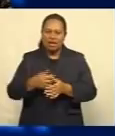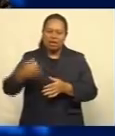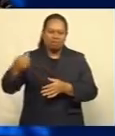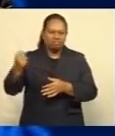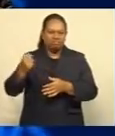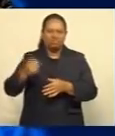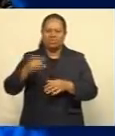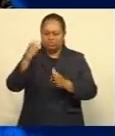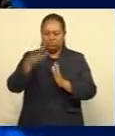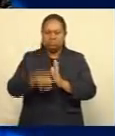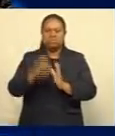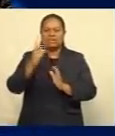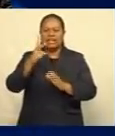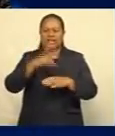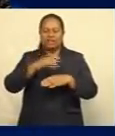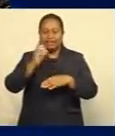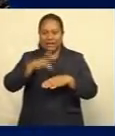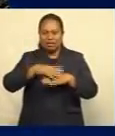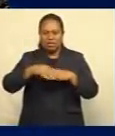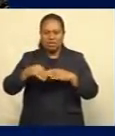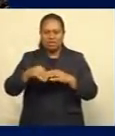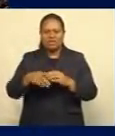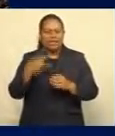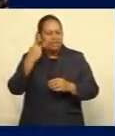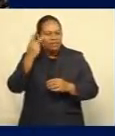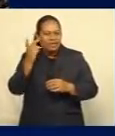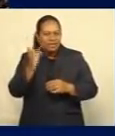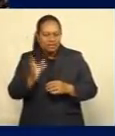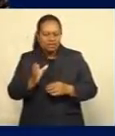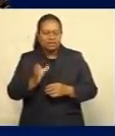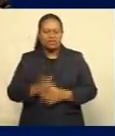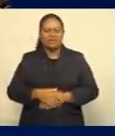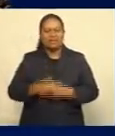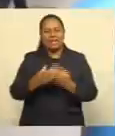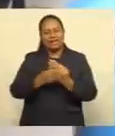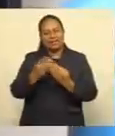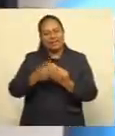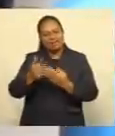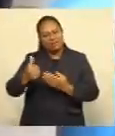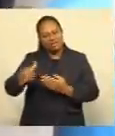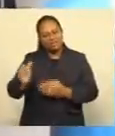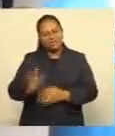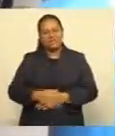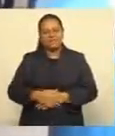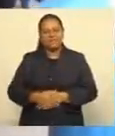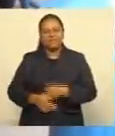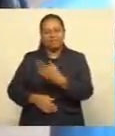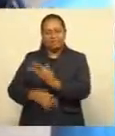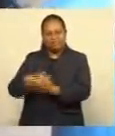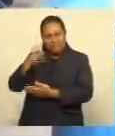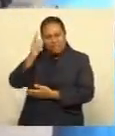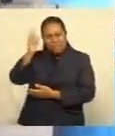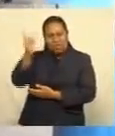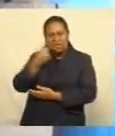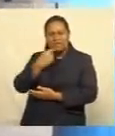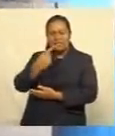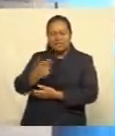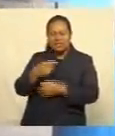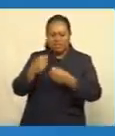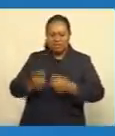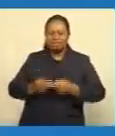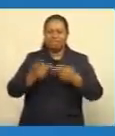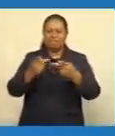$10 that will be conducted using Visa debit card from any bank. Country head Saud Minam says ANZ wants to promote a